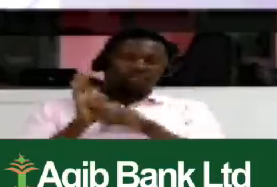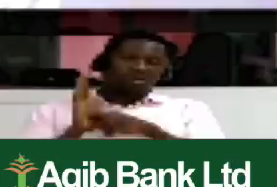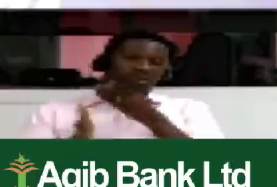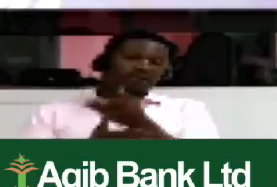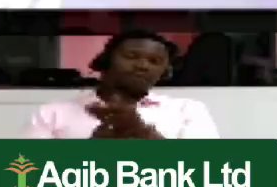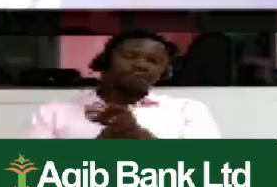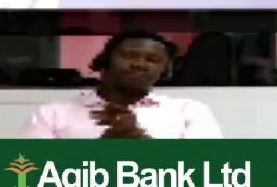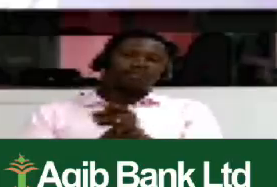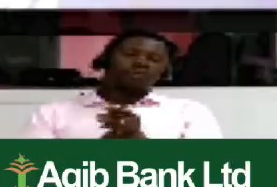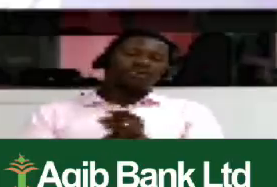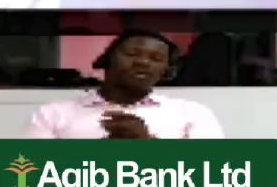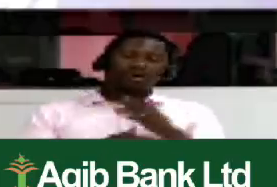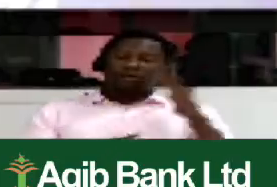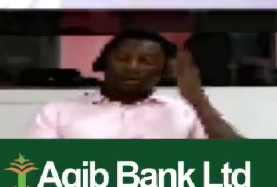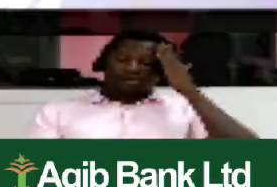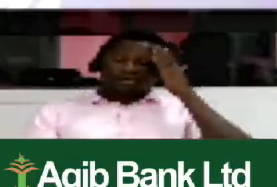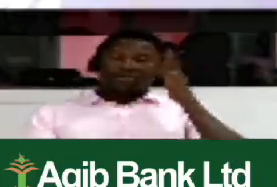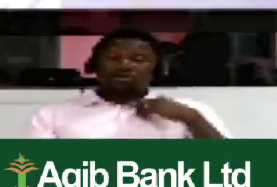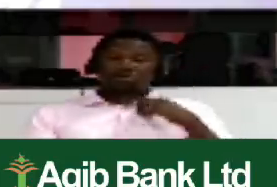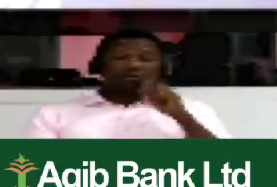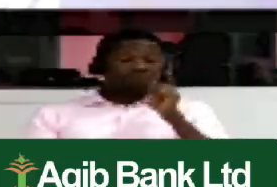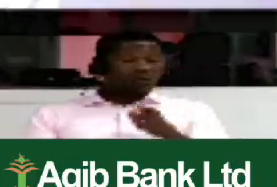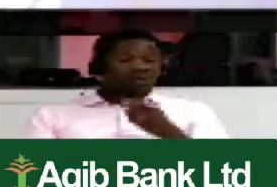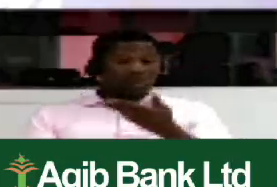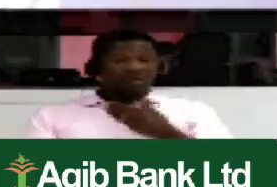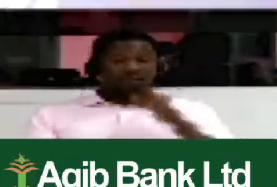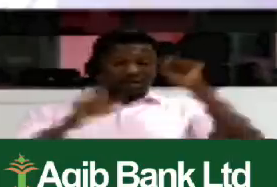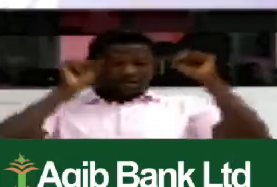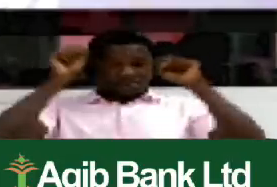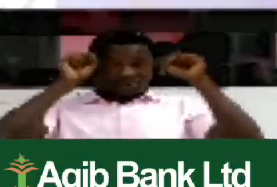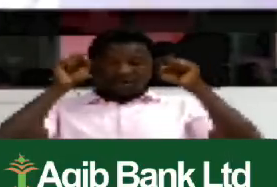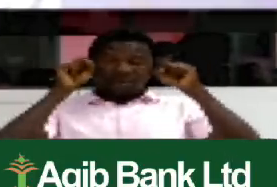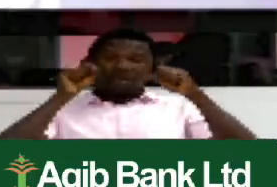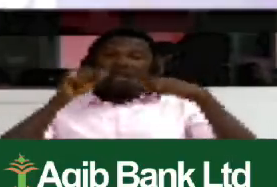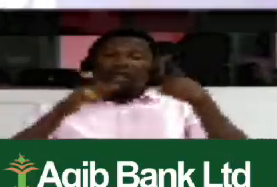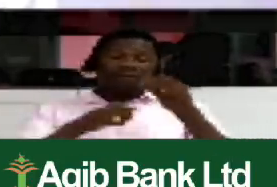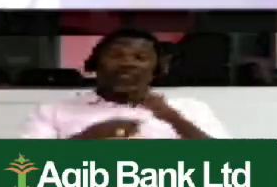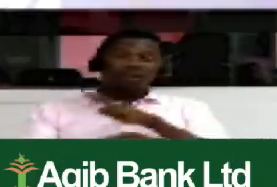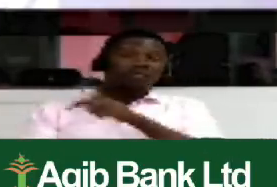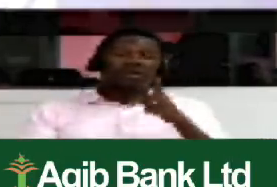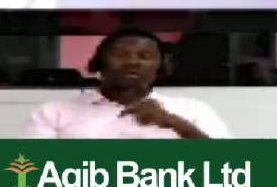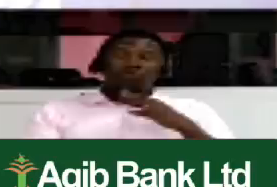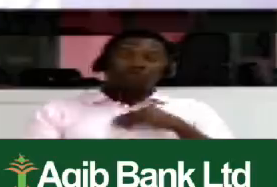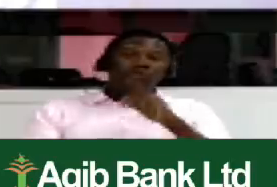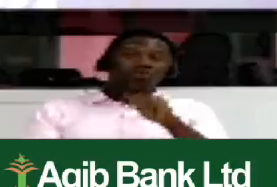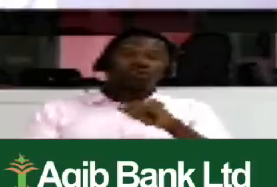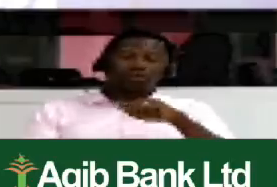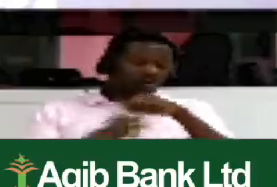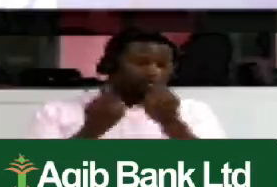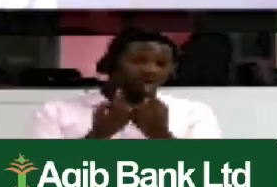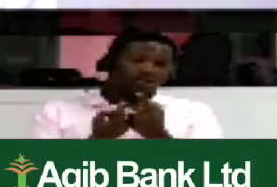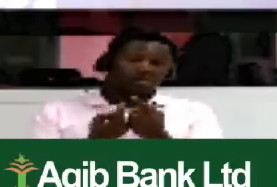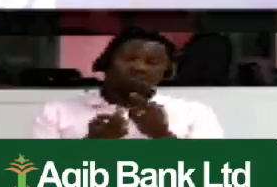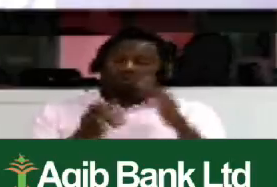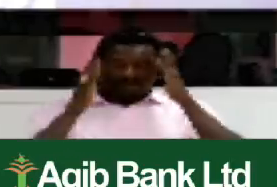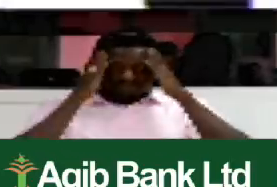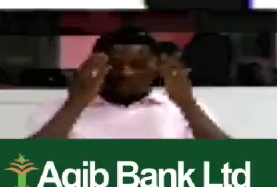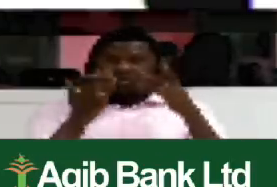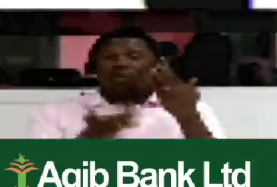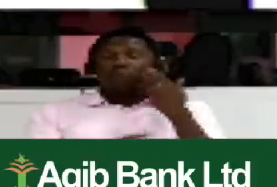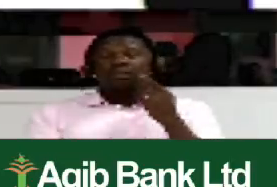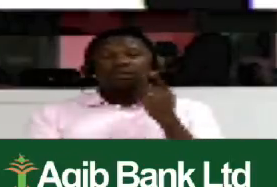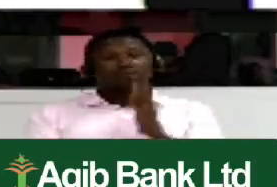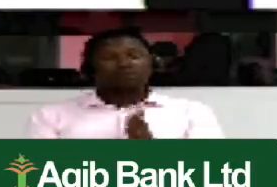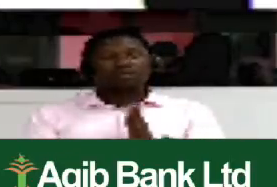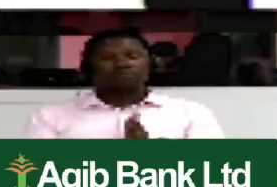it should be a demonstration if they do not do something, but I don't know exactly when. If